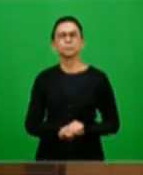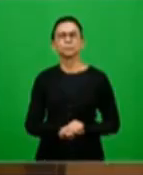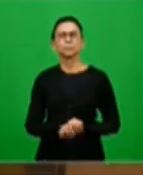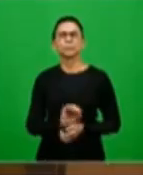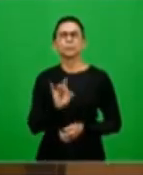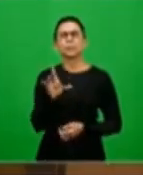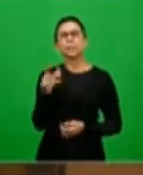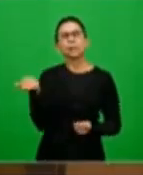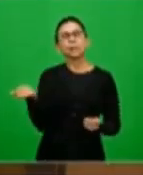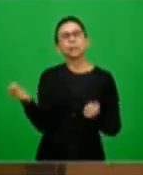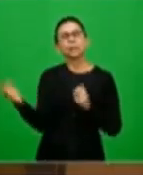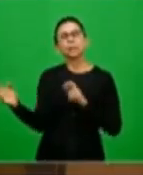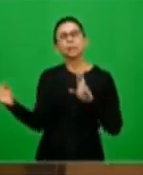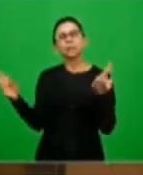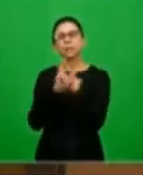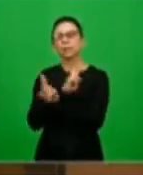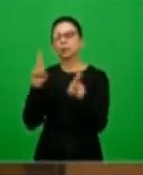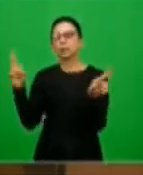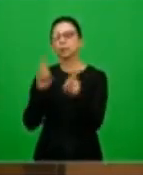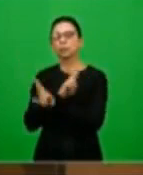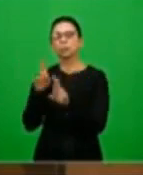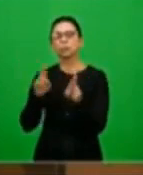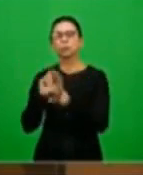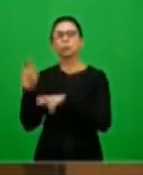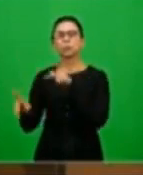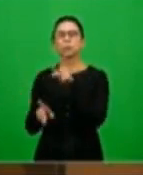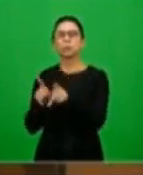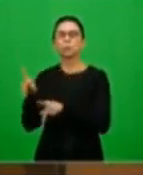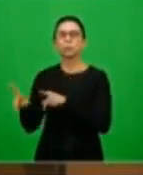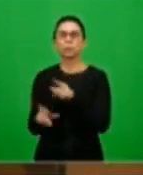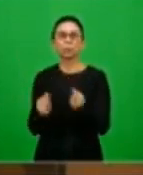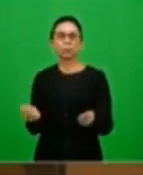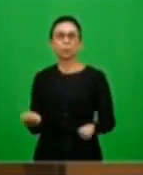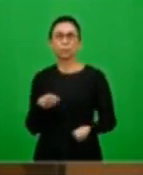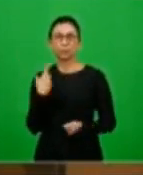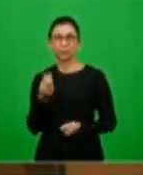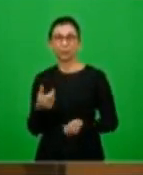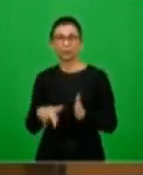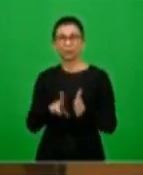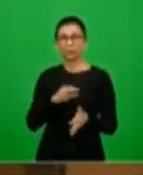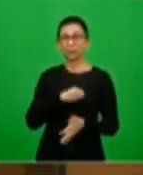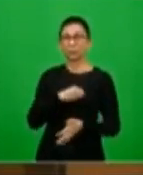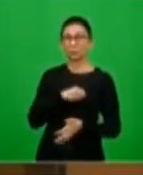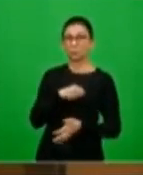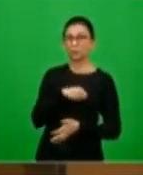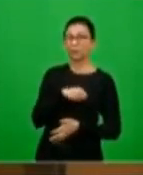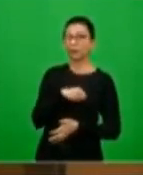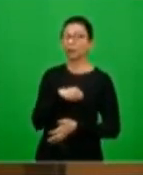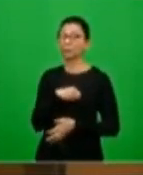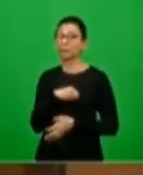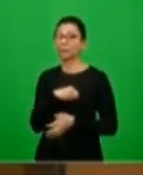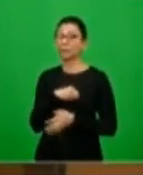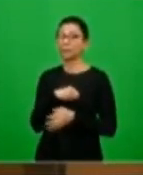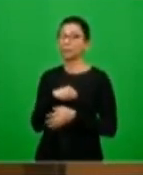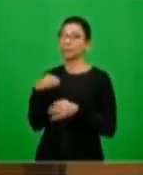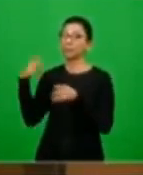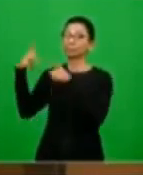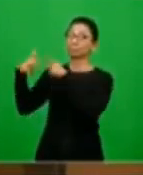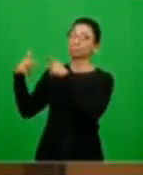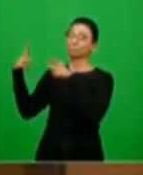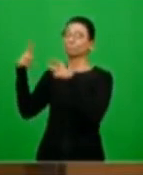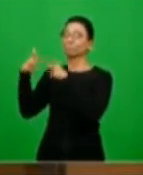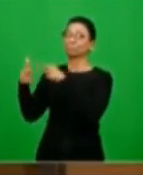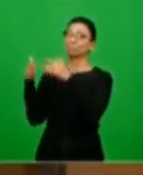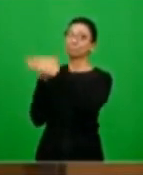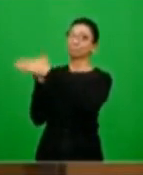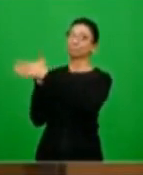Is our mediator, because there are many conflicting events. Our sin put us in conflict with the Lord, but he is a mediator